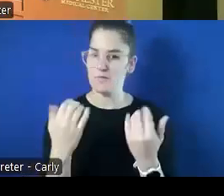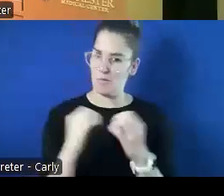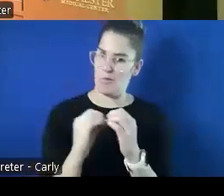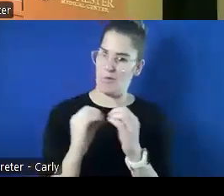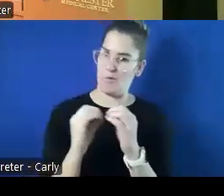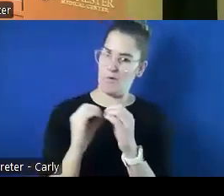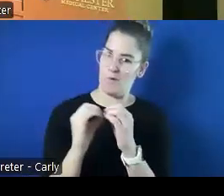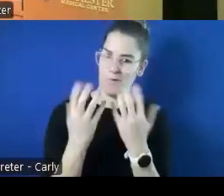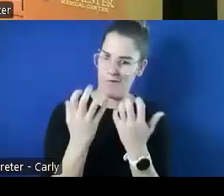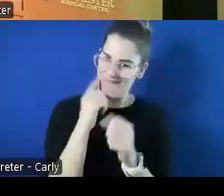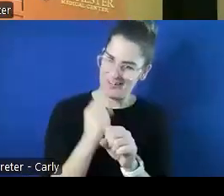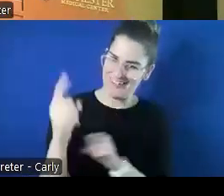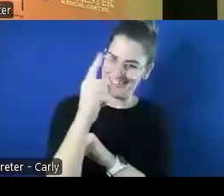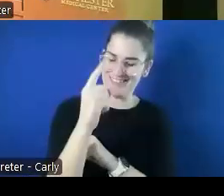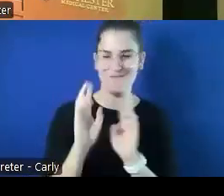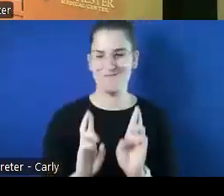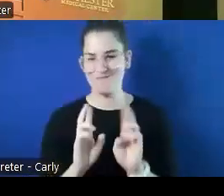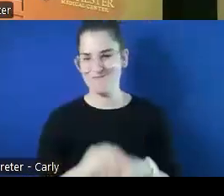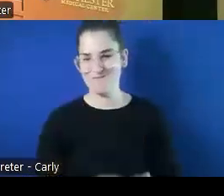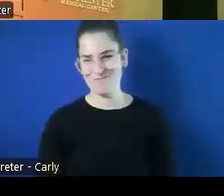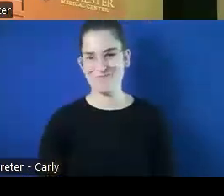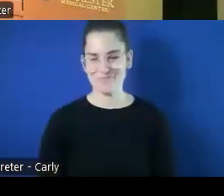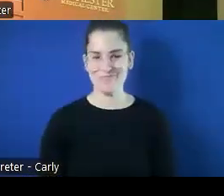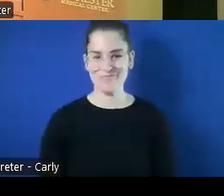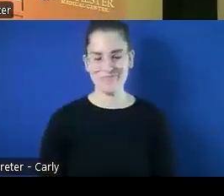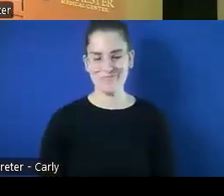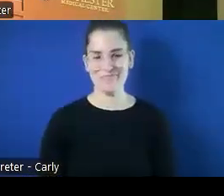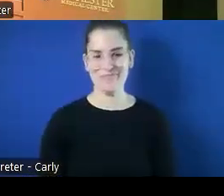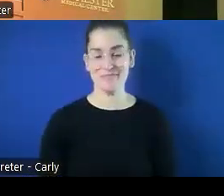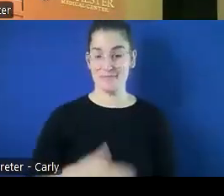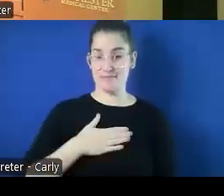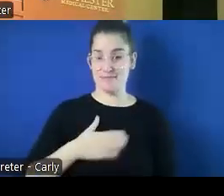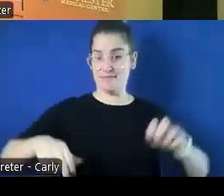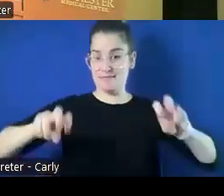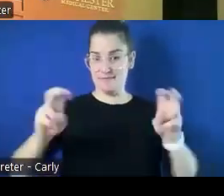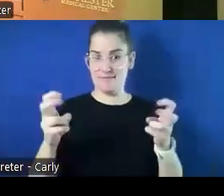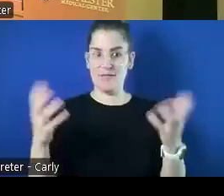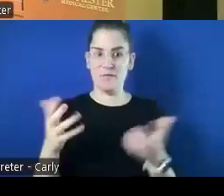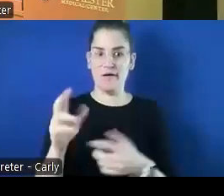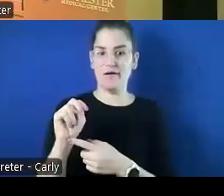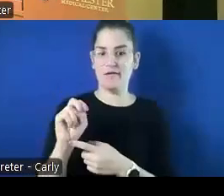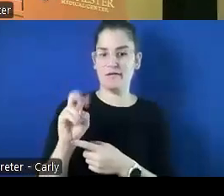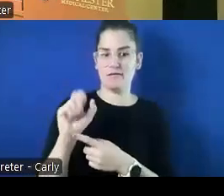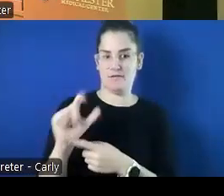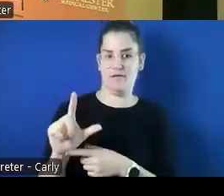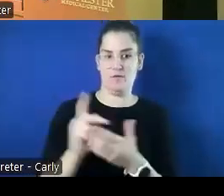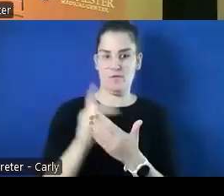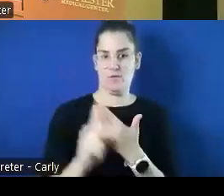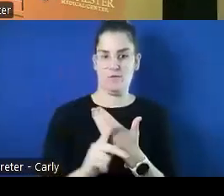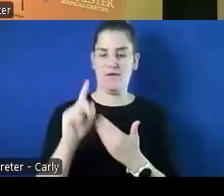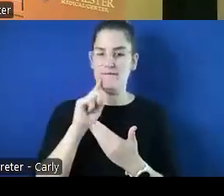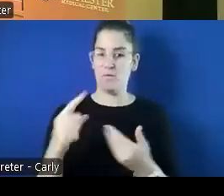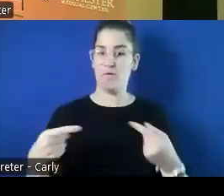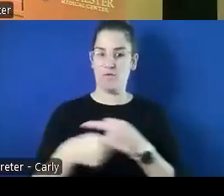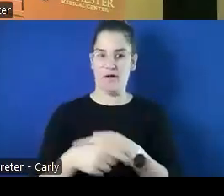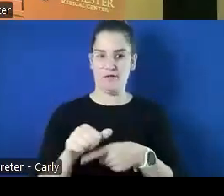to come for next year. And the title of my talk is Novel Program for Cross-Training Between